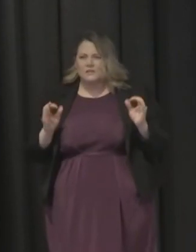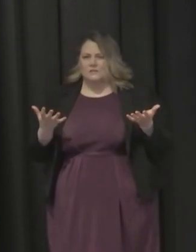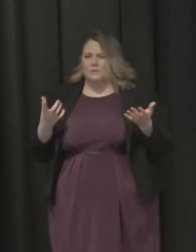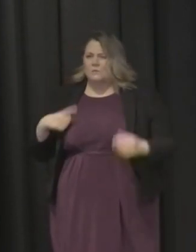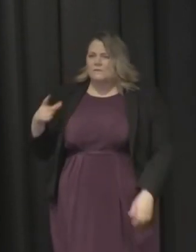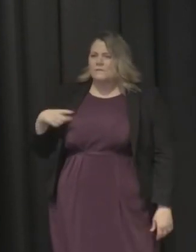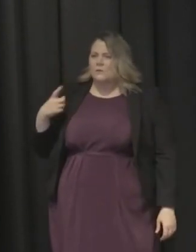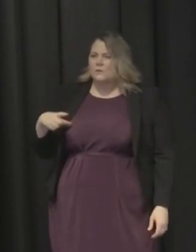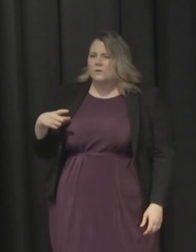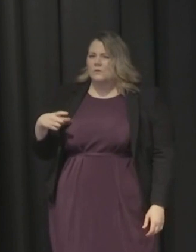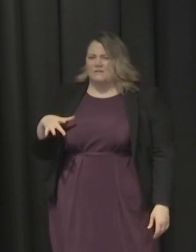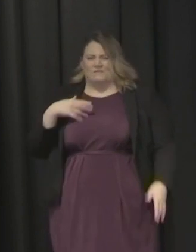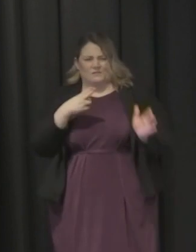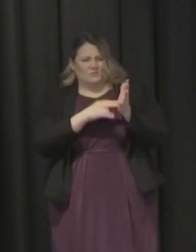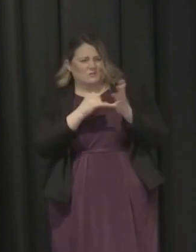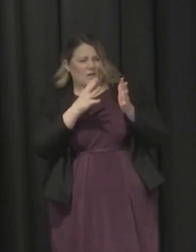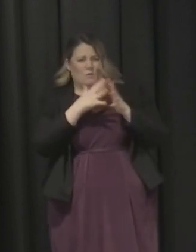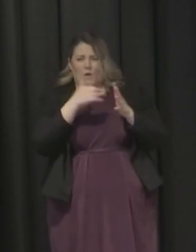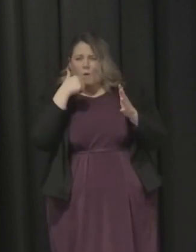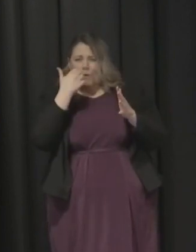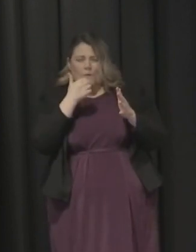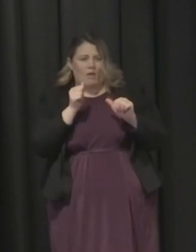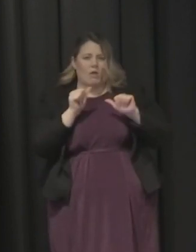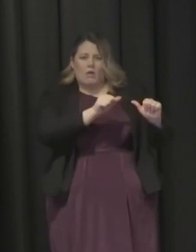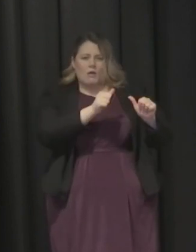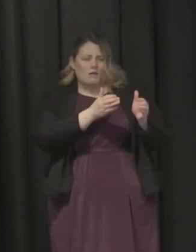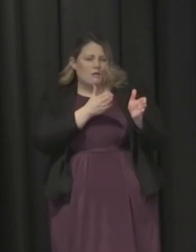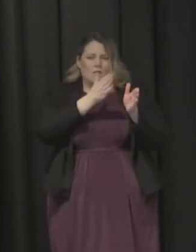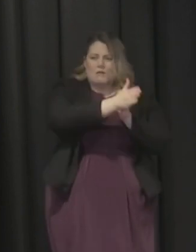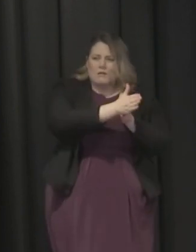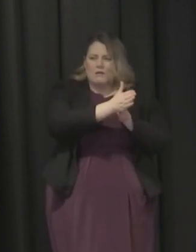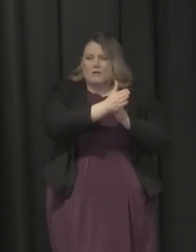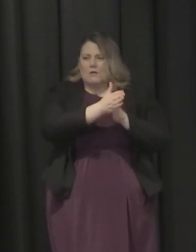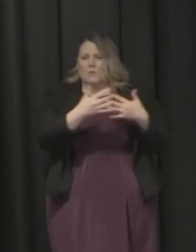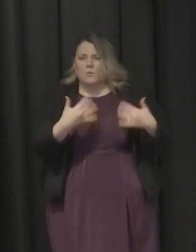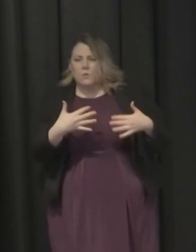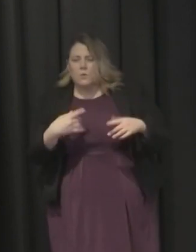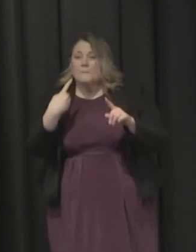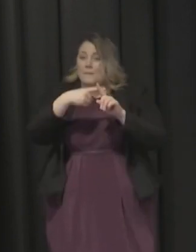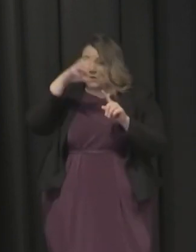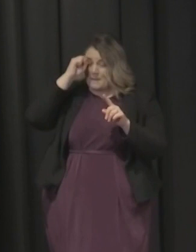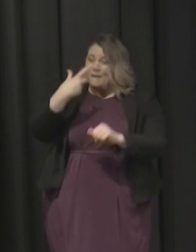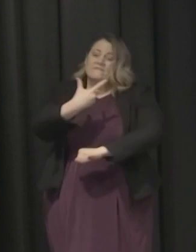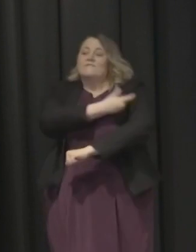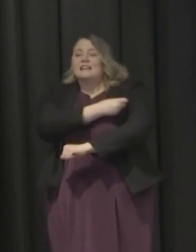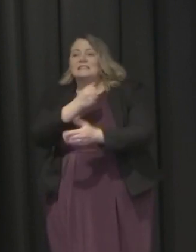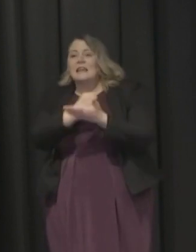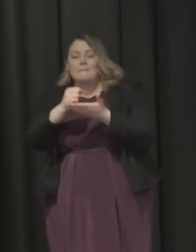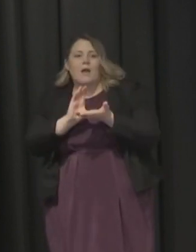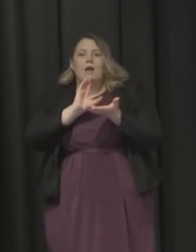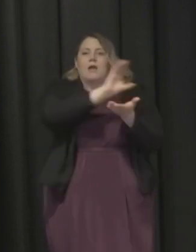small-mindedness, is going to hurt. This is their constituents. We've made the choice as a government to stand by